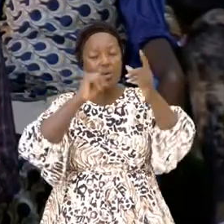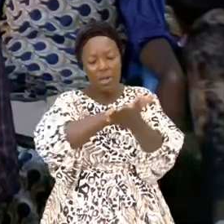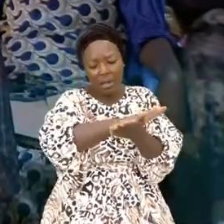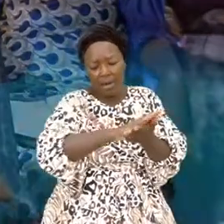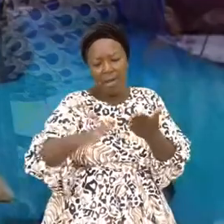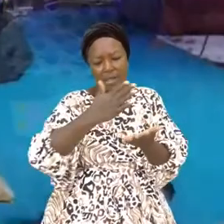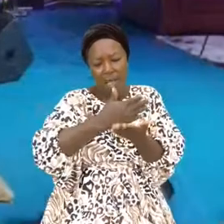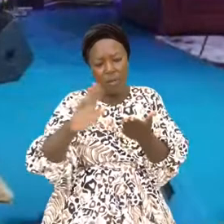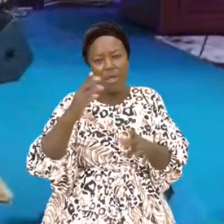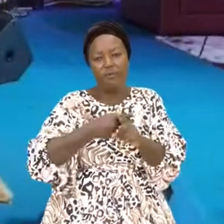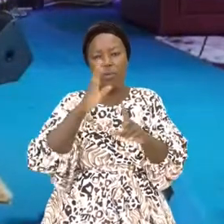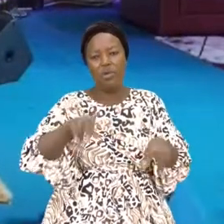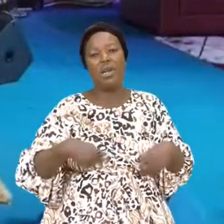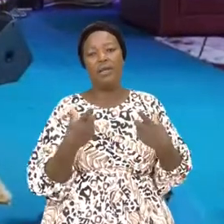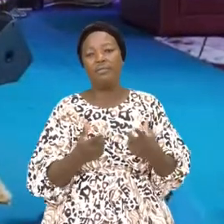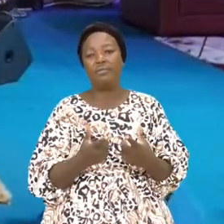away from your life.